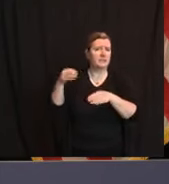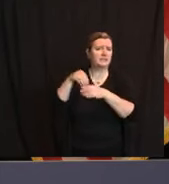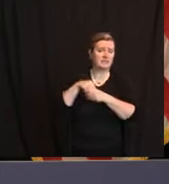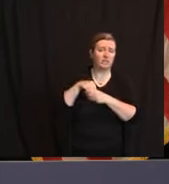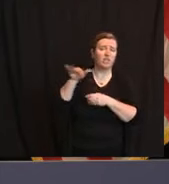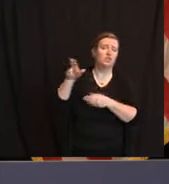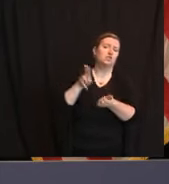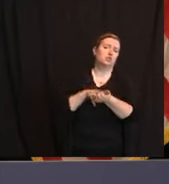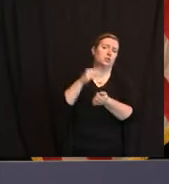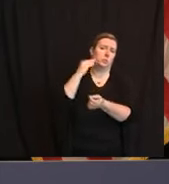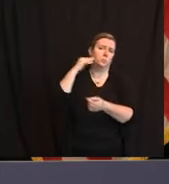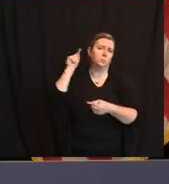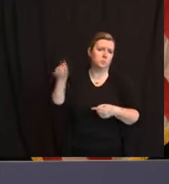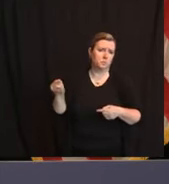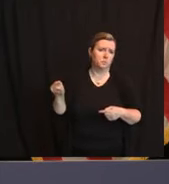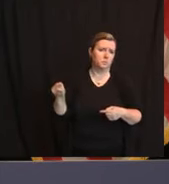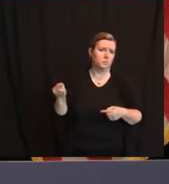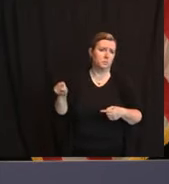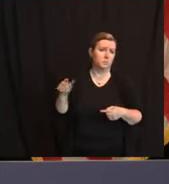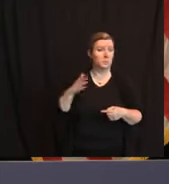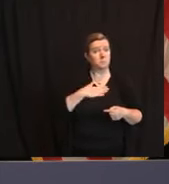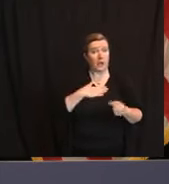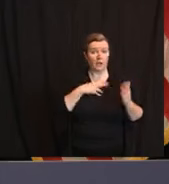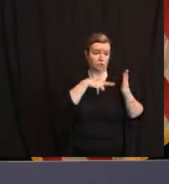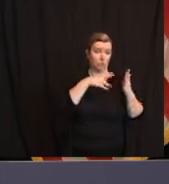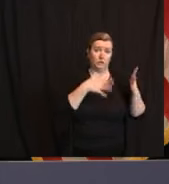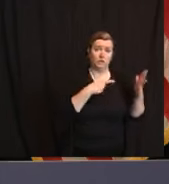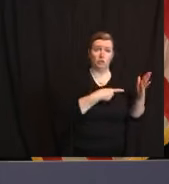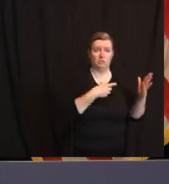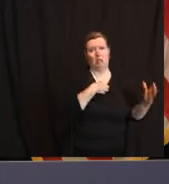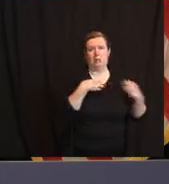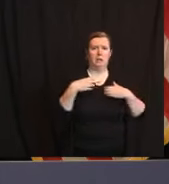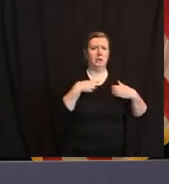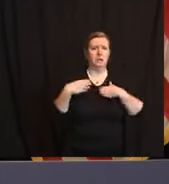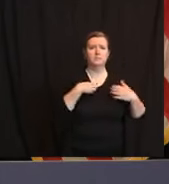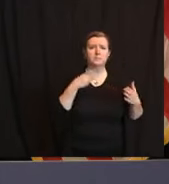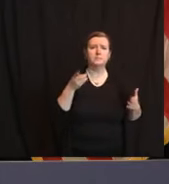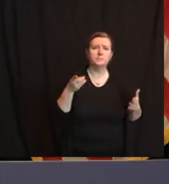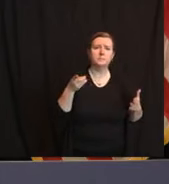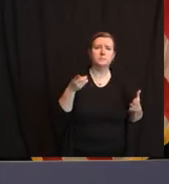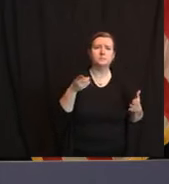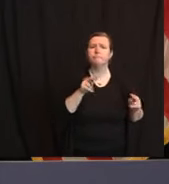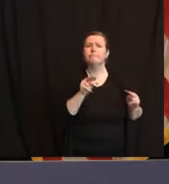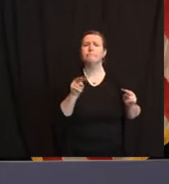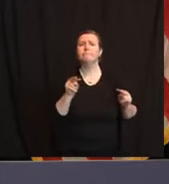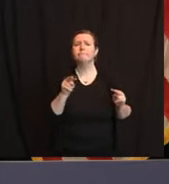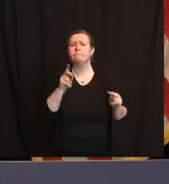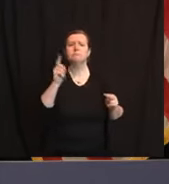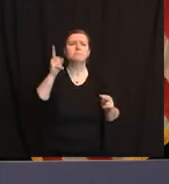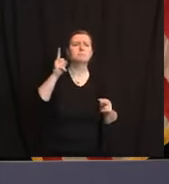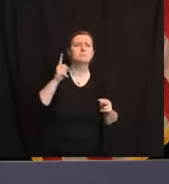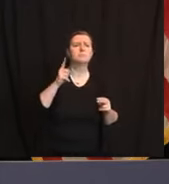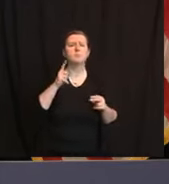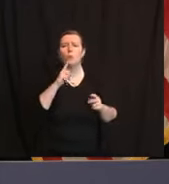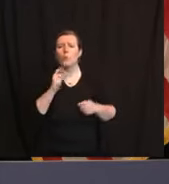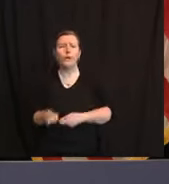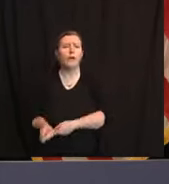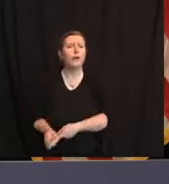also a lot of my readers are complaining, that the administration was doing things like cracking down on golfers and joggers while sending